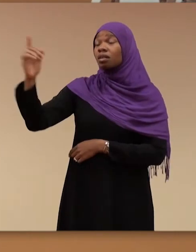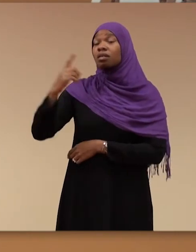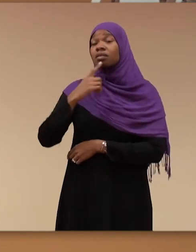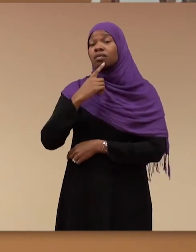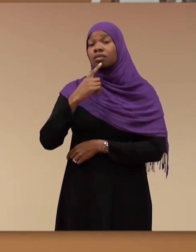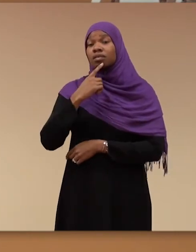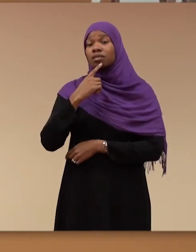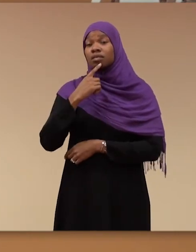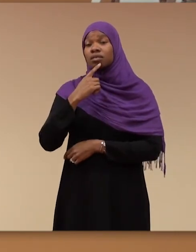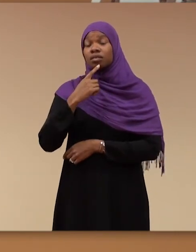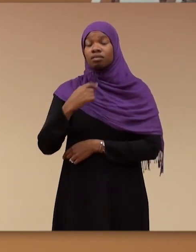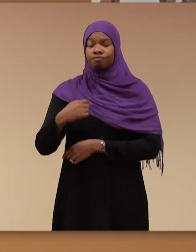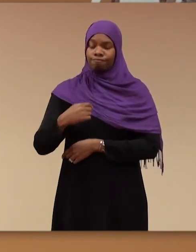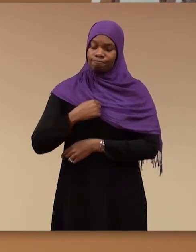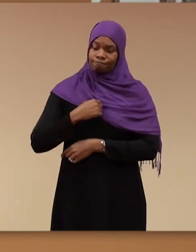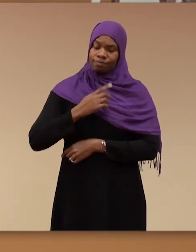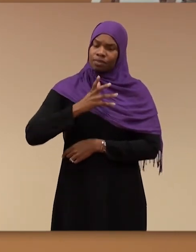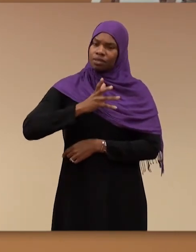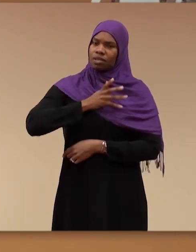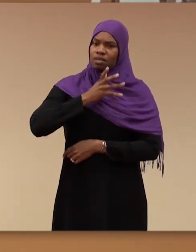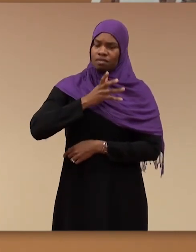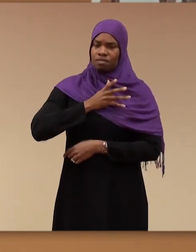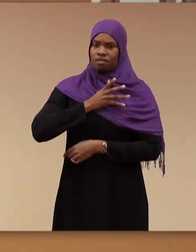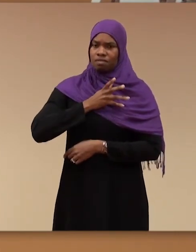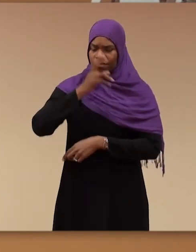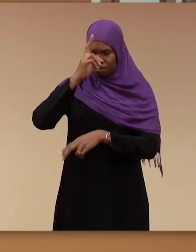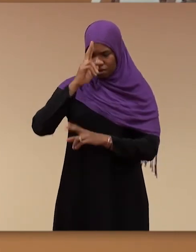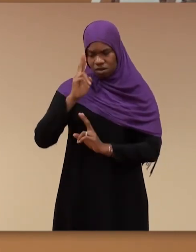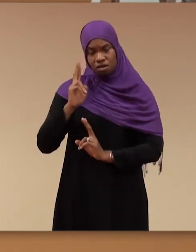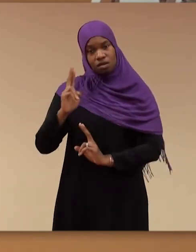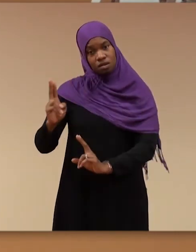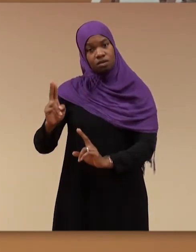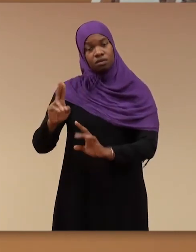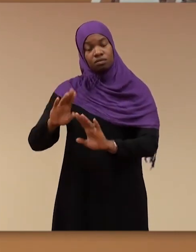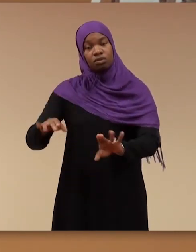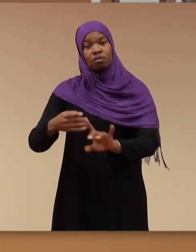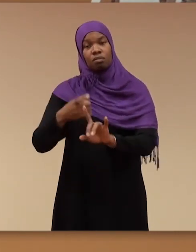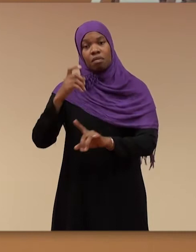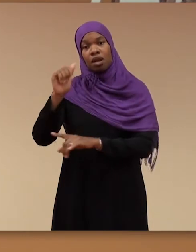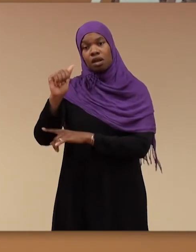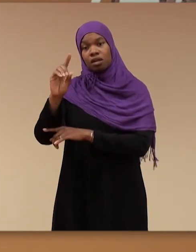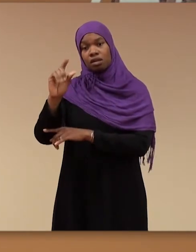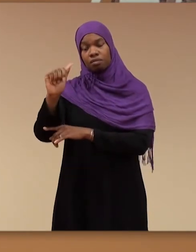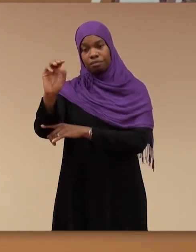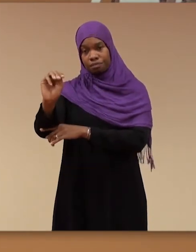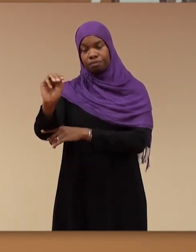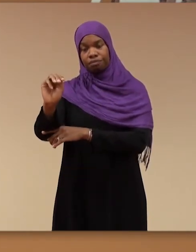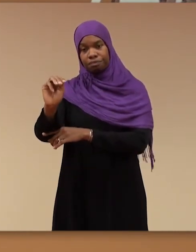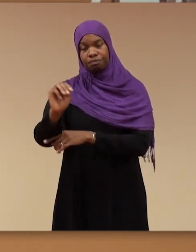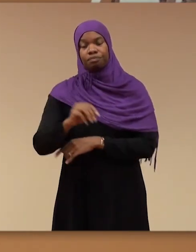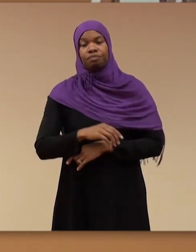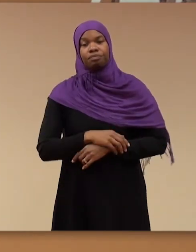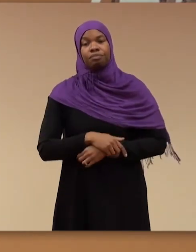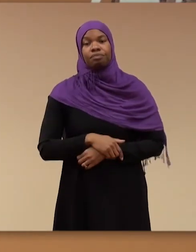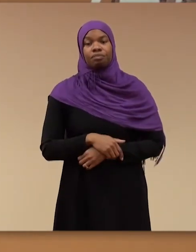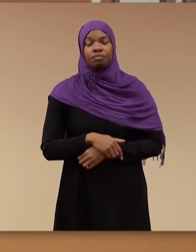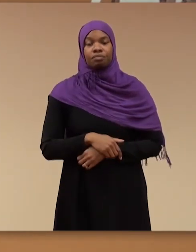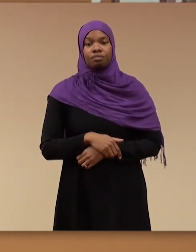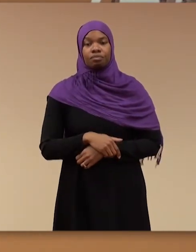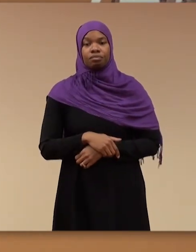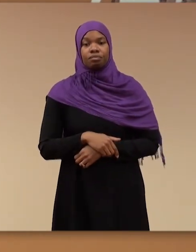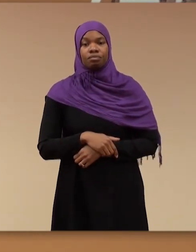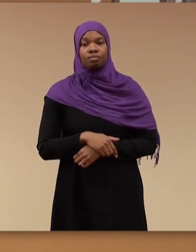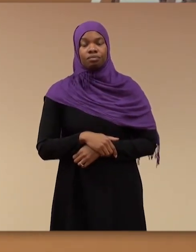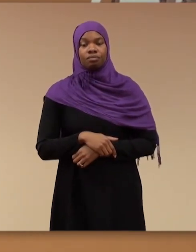we dignified and honored the children of Adam. This is one of the ideals of Islam, which